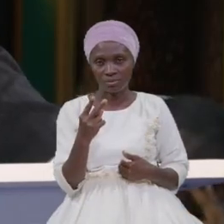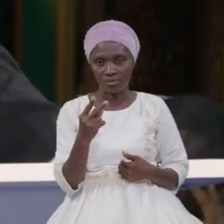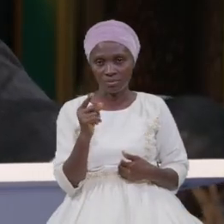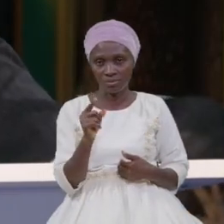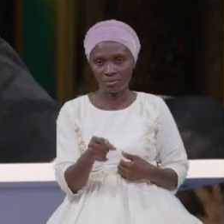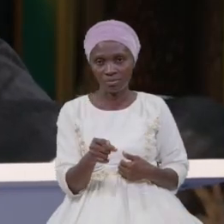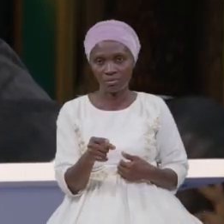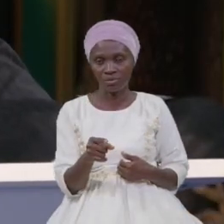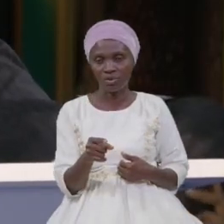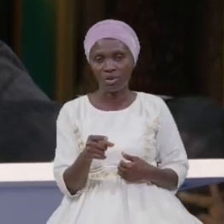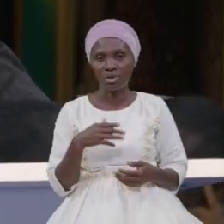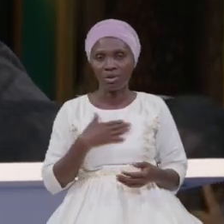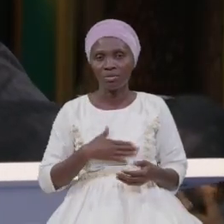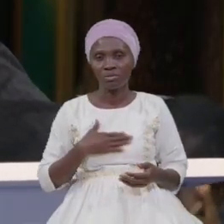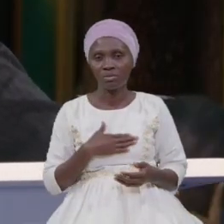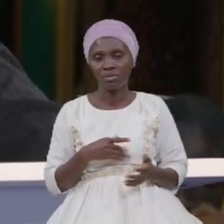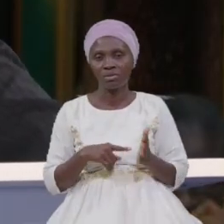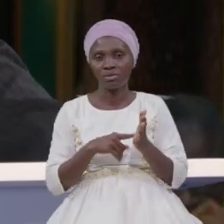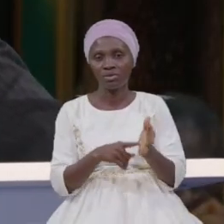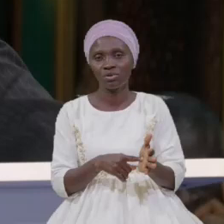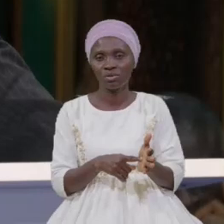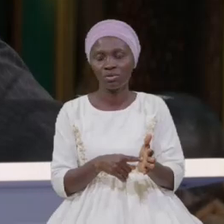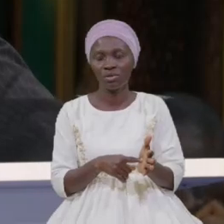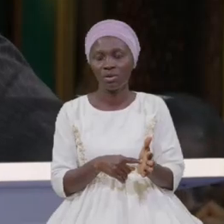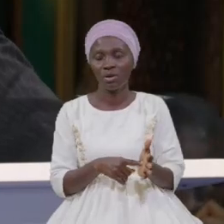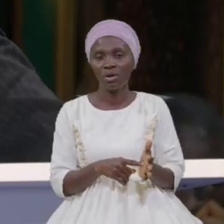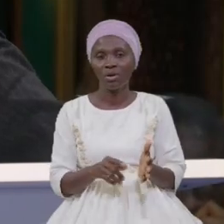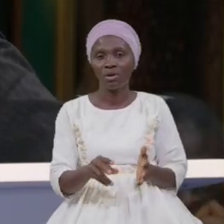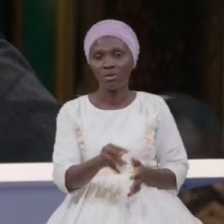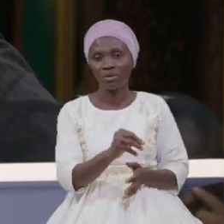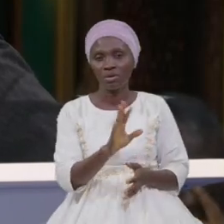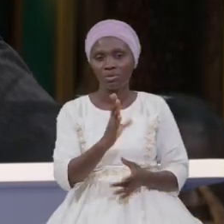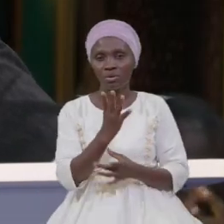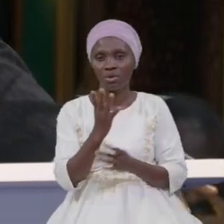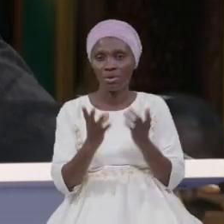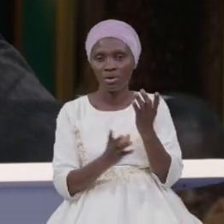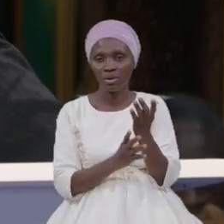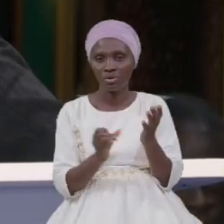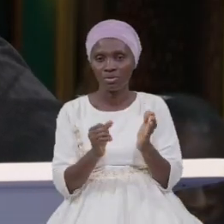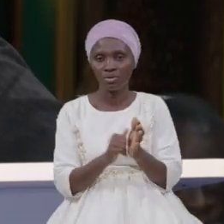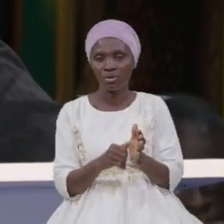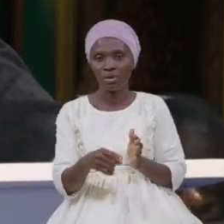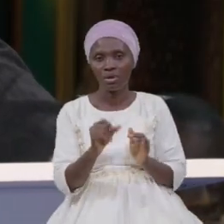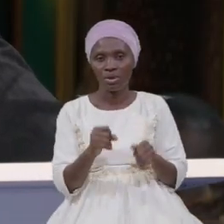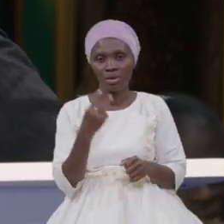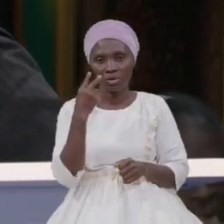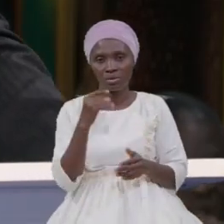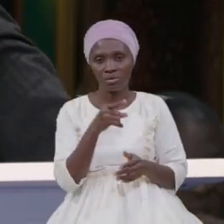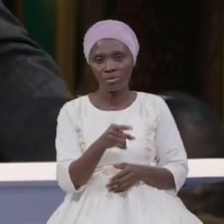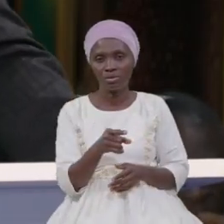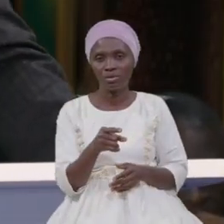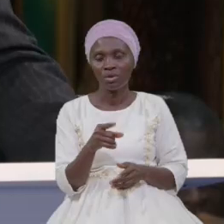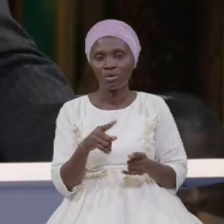you, so they can take your details. God had used his